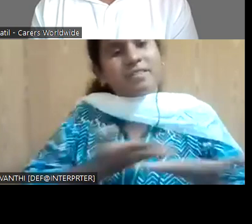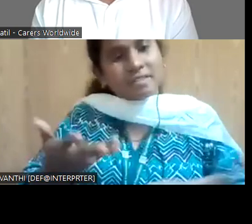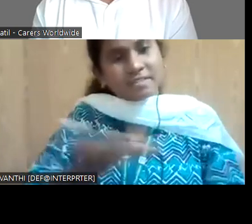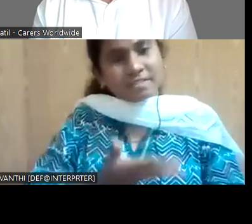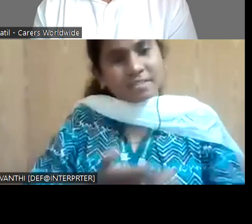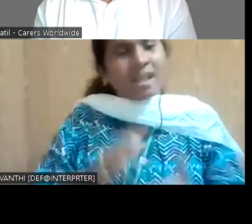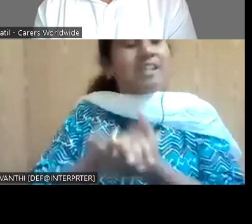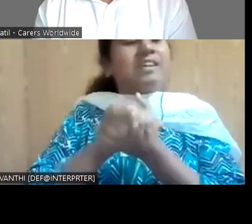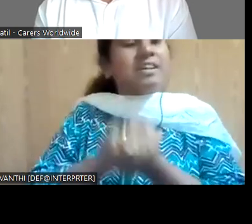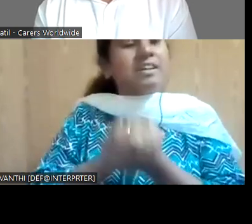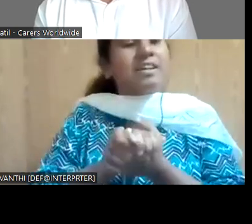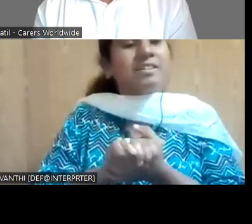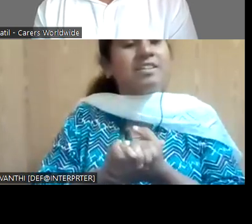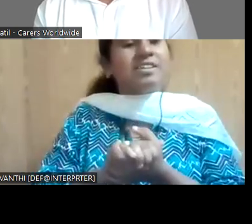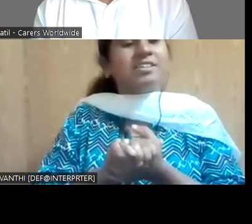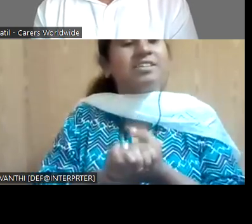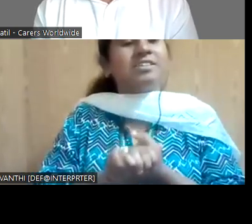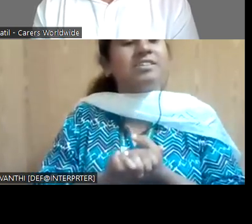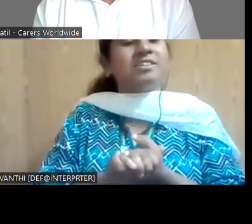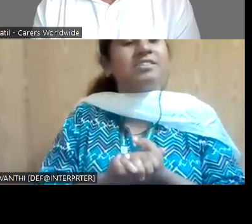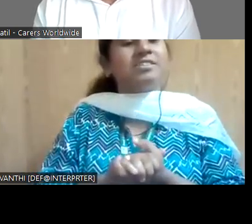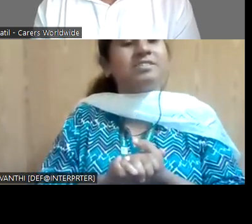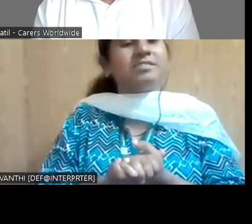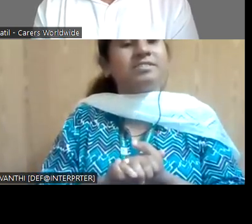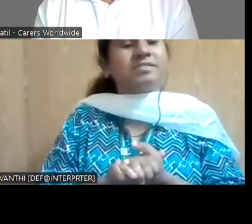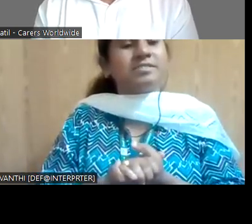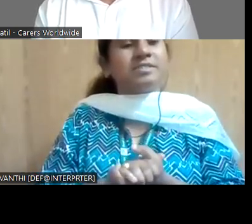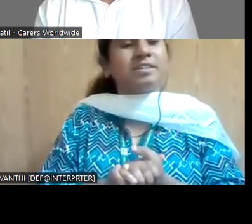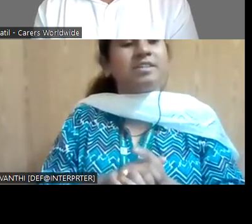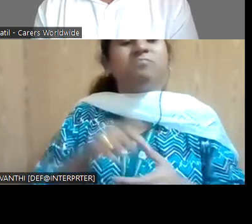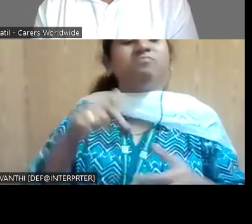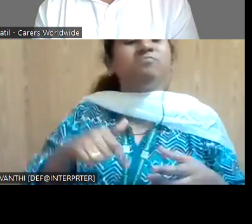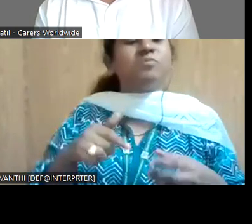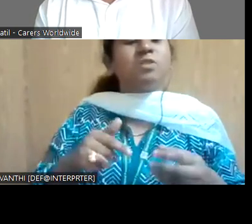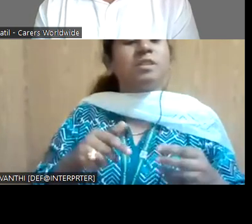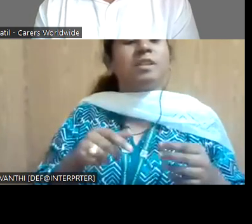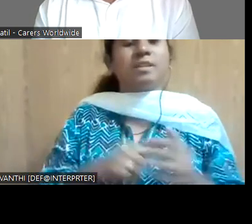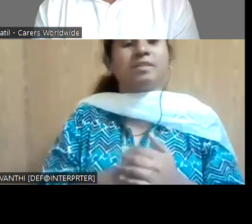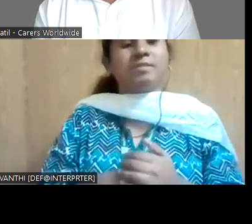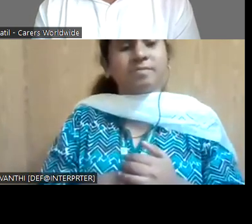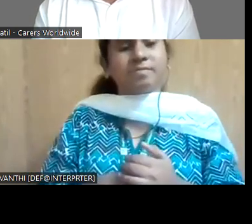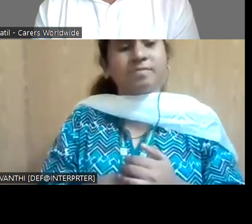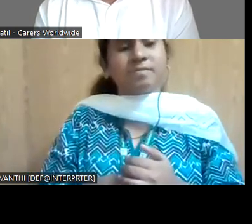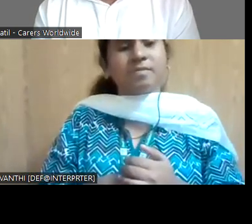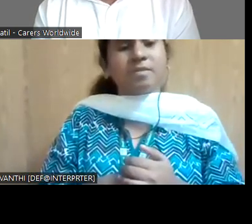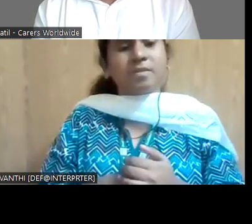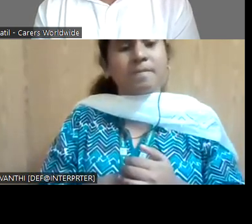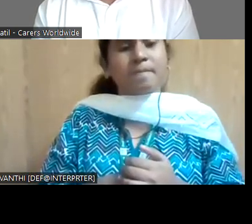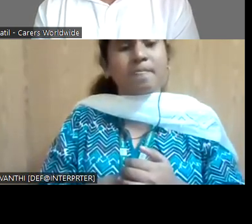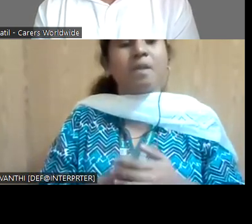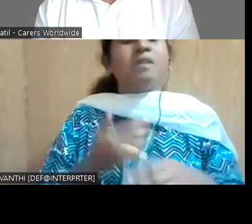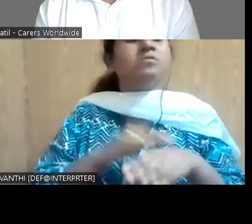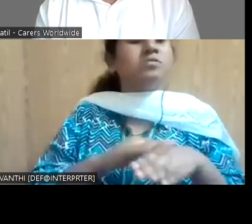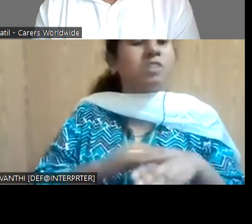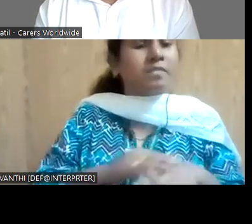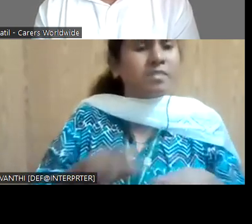congratulations on launching compendium, which is a much needed resource for all the service providers